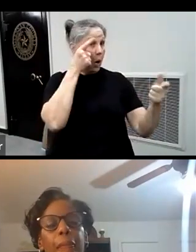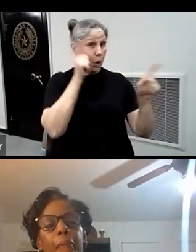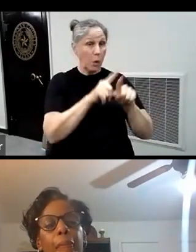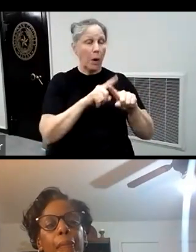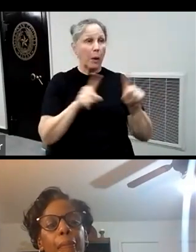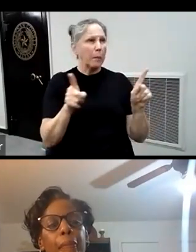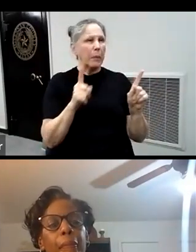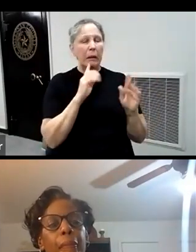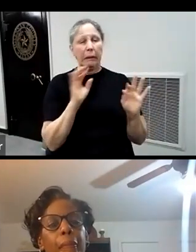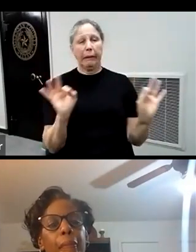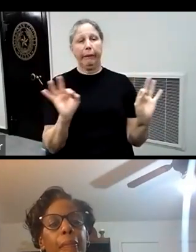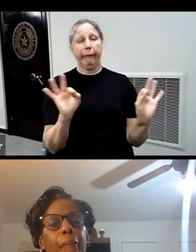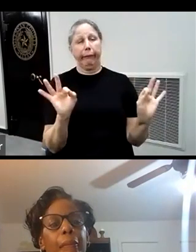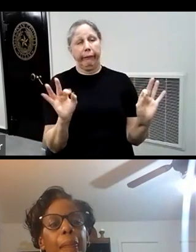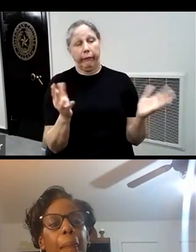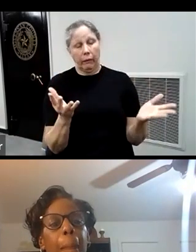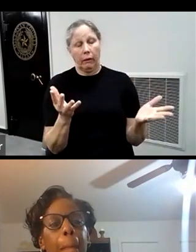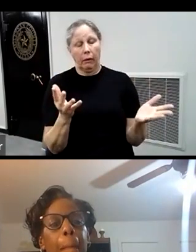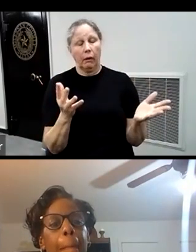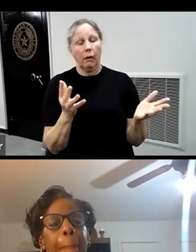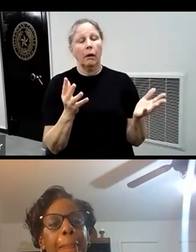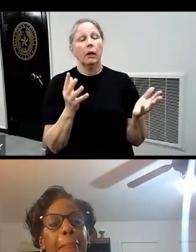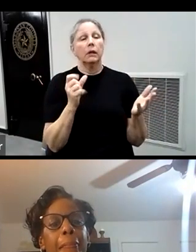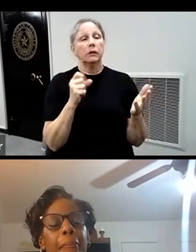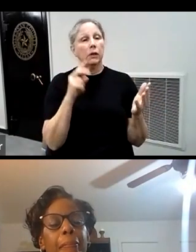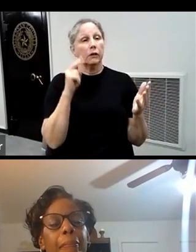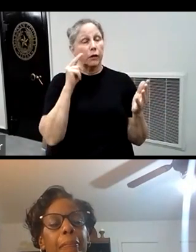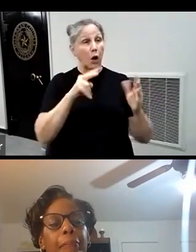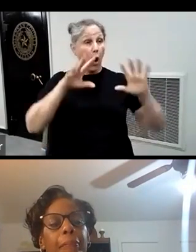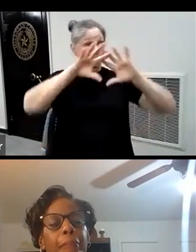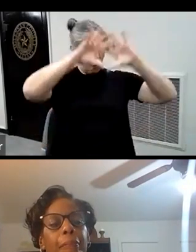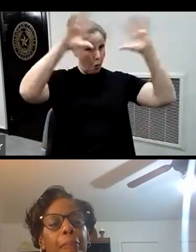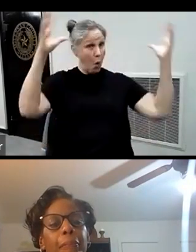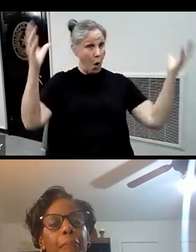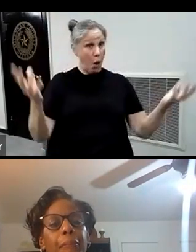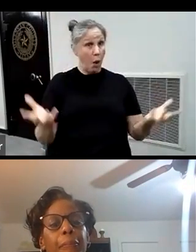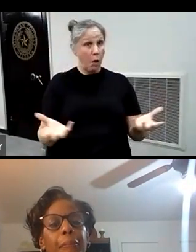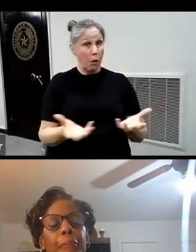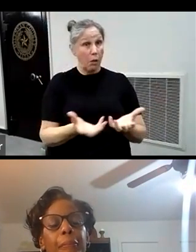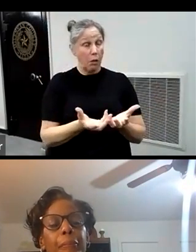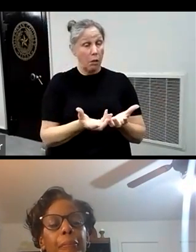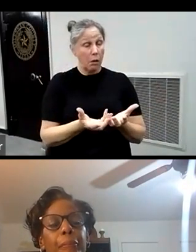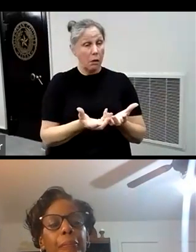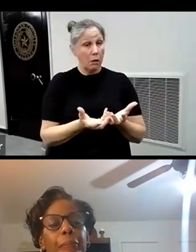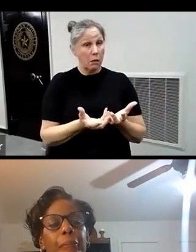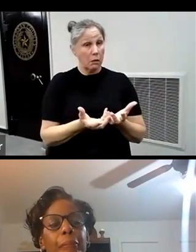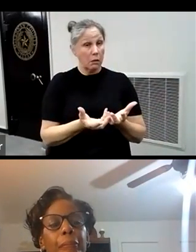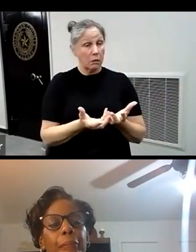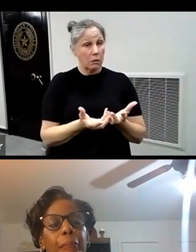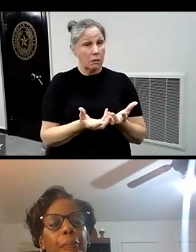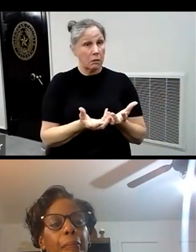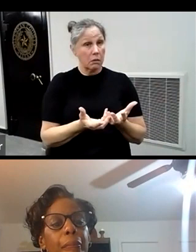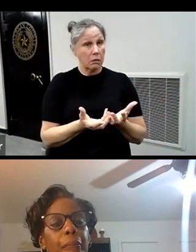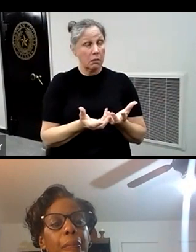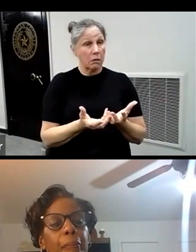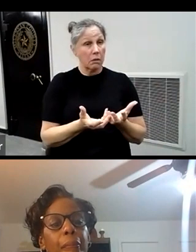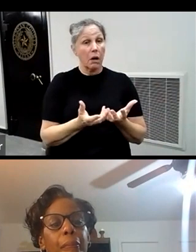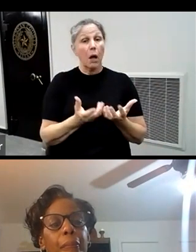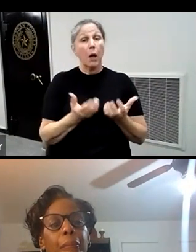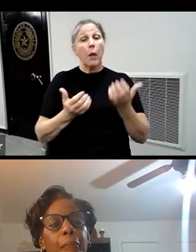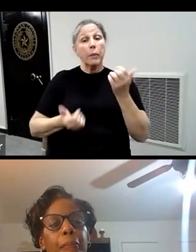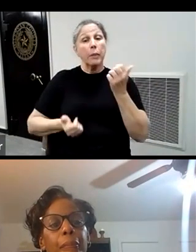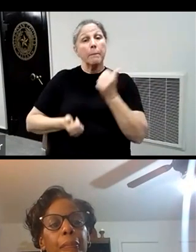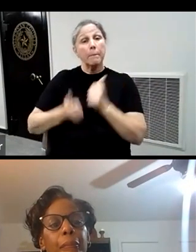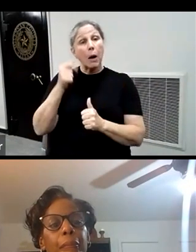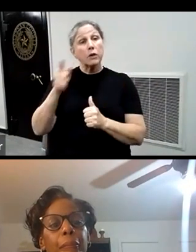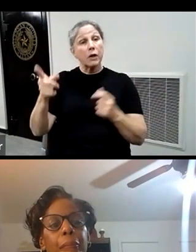generally small. And if you look at the big picture of it, and so the preponderance of the order